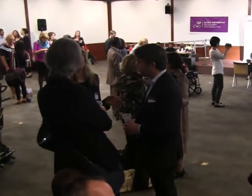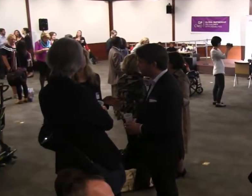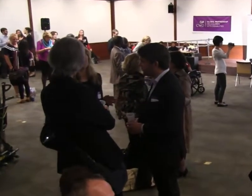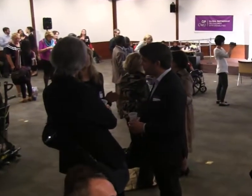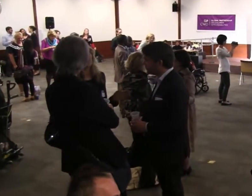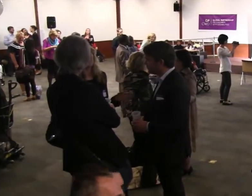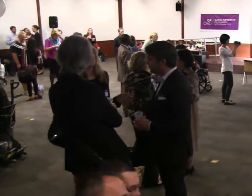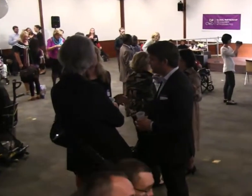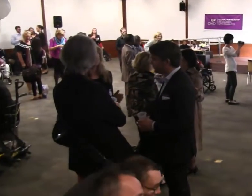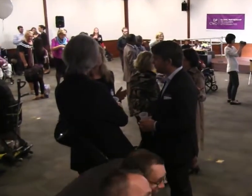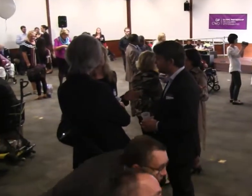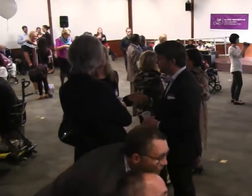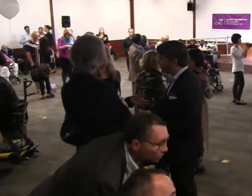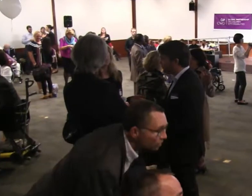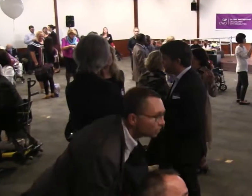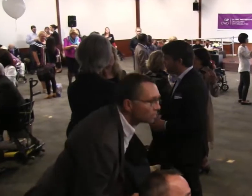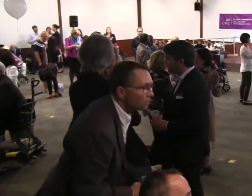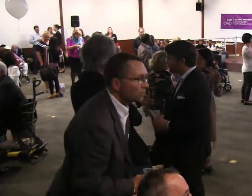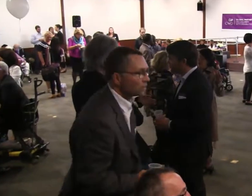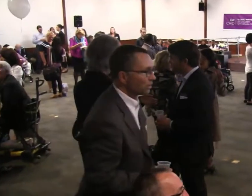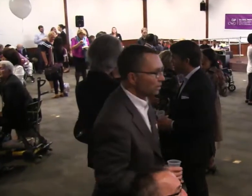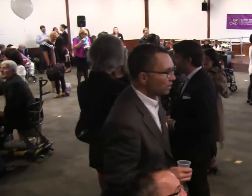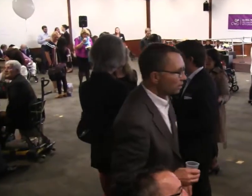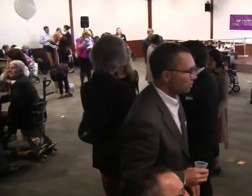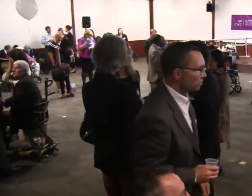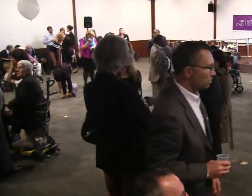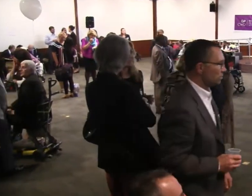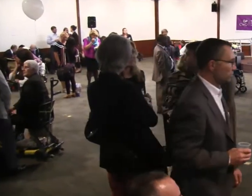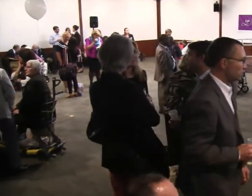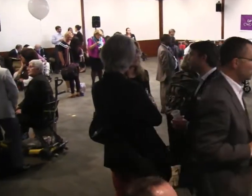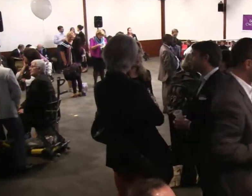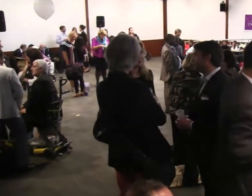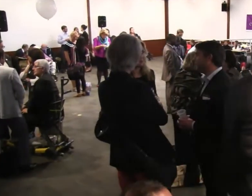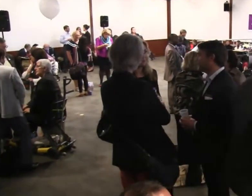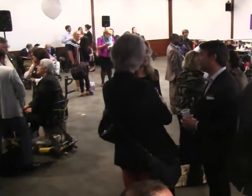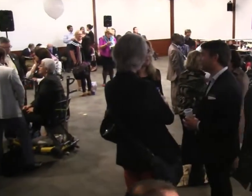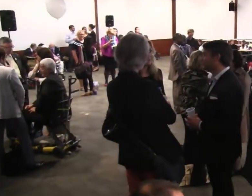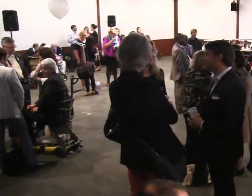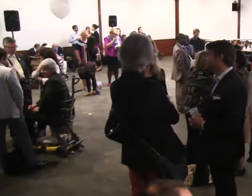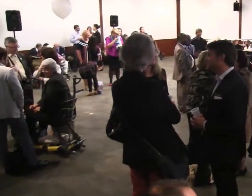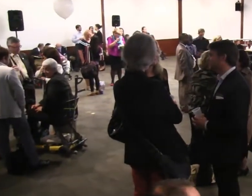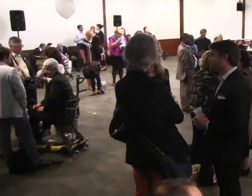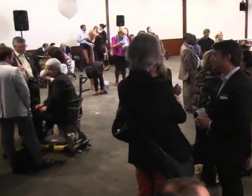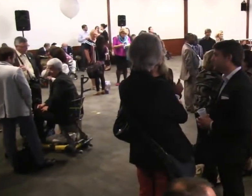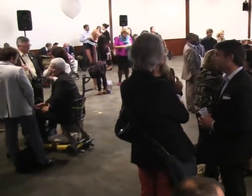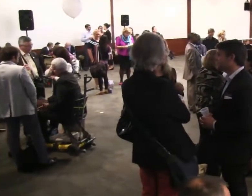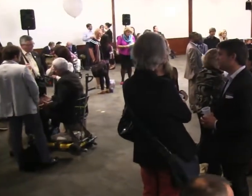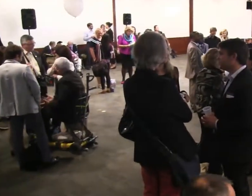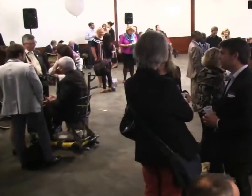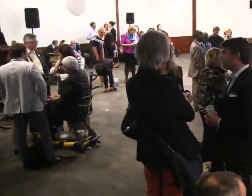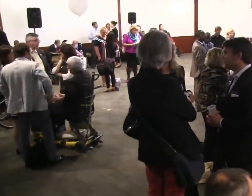Ó bá wa ṣẹ́gun rọ́lọ́tẹ̀. Àwọn